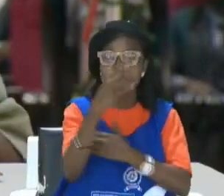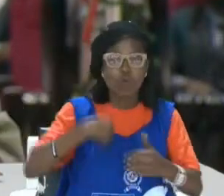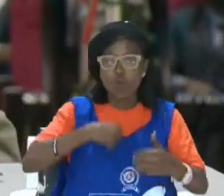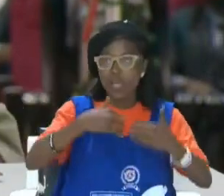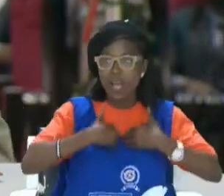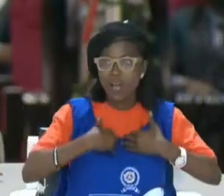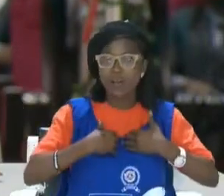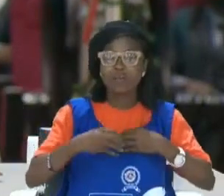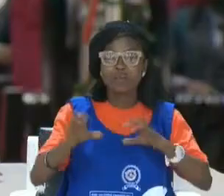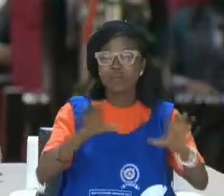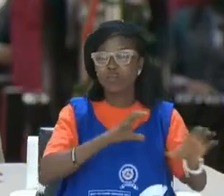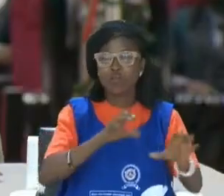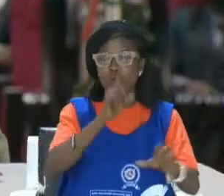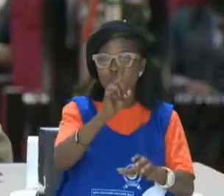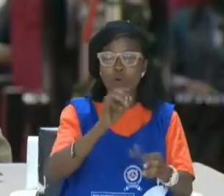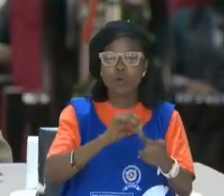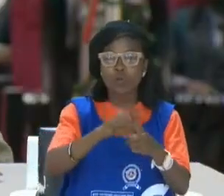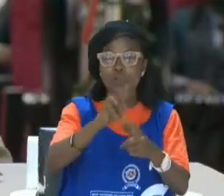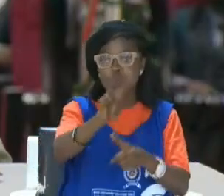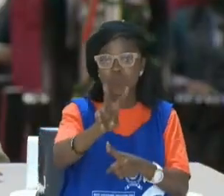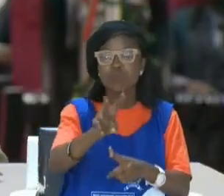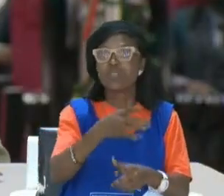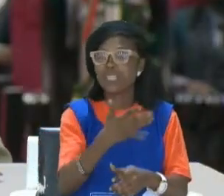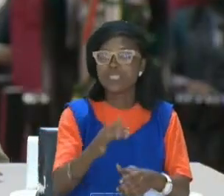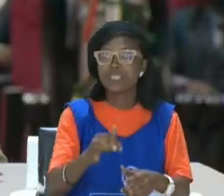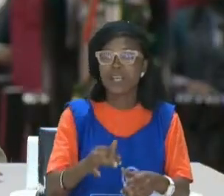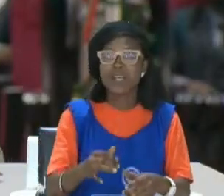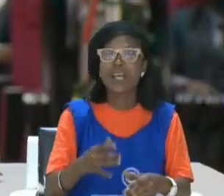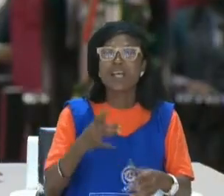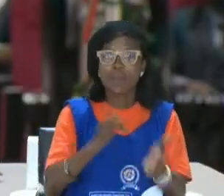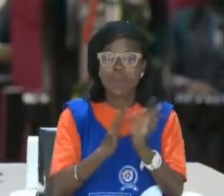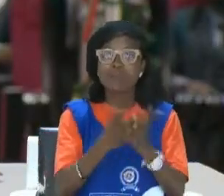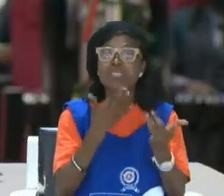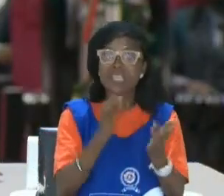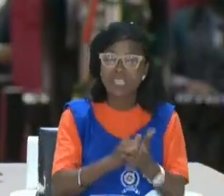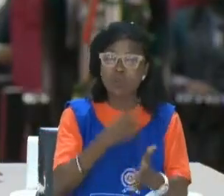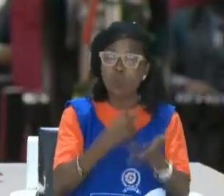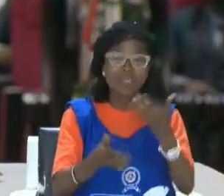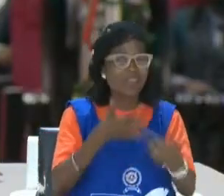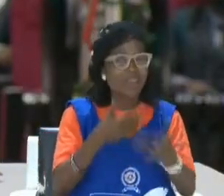see, the Bible says, whatever your right hand is doing, the left shouldn't know.